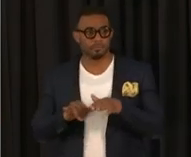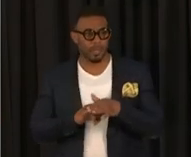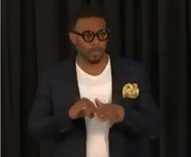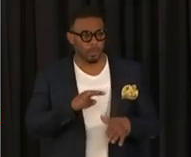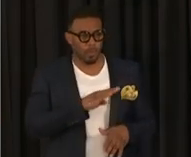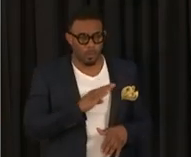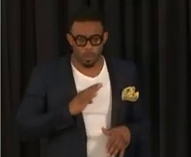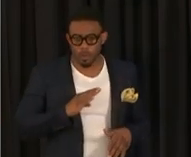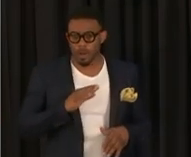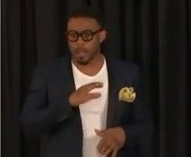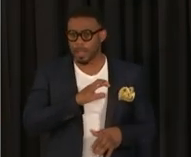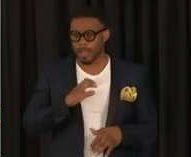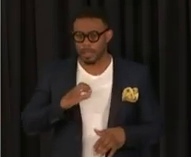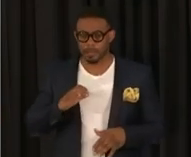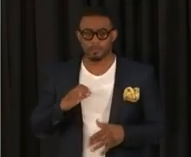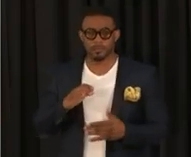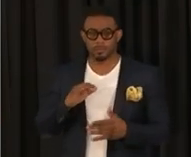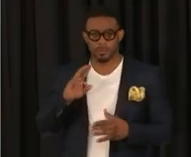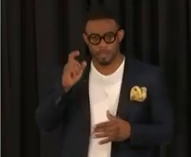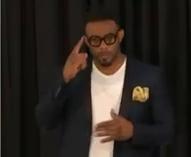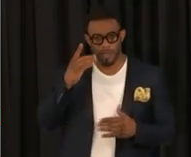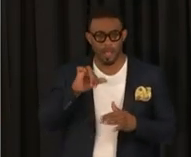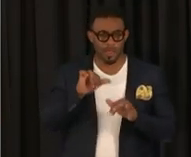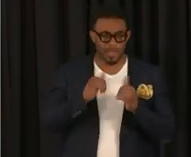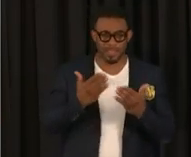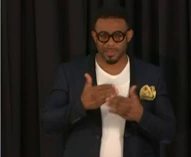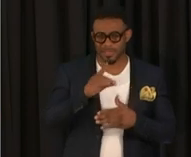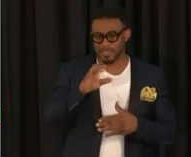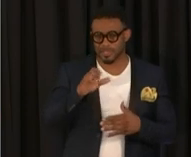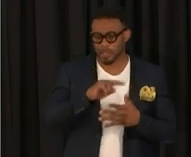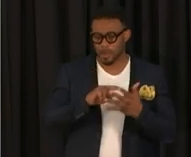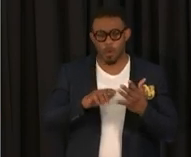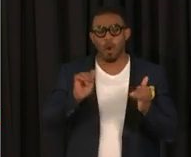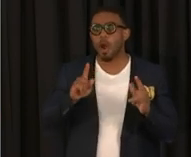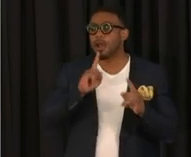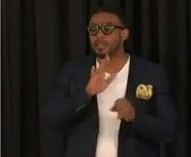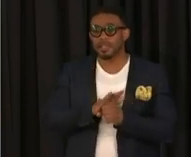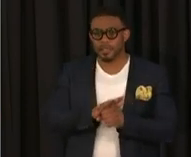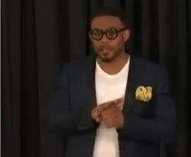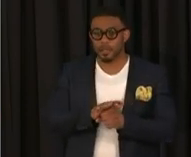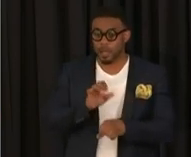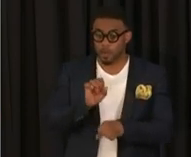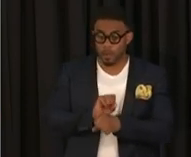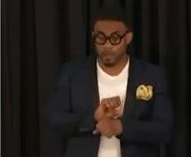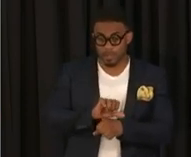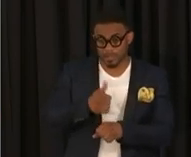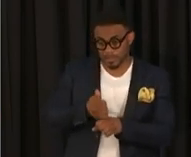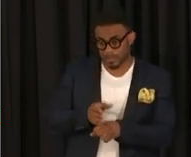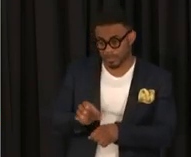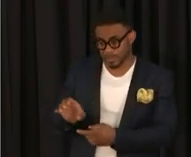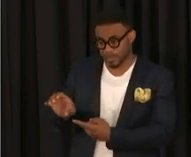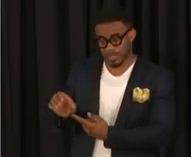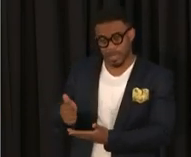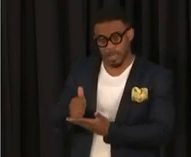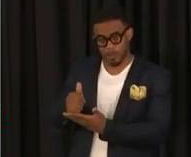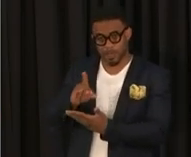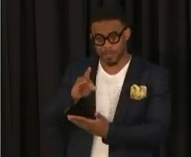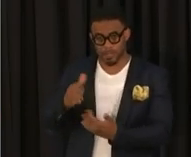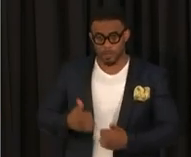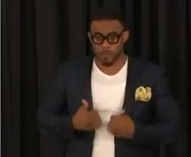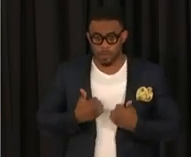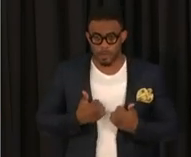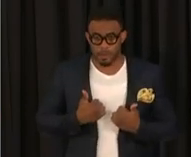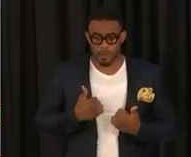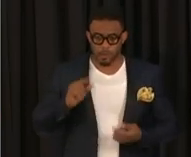Metro Board, the Council of Governments, other agencies here in the District of Columbia who are all dedicating work to helping our